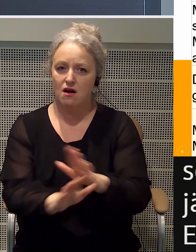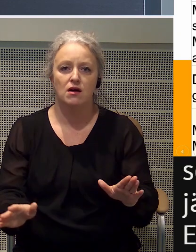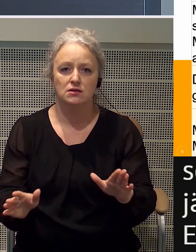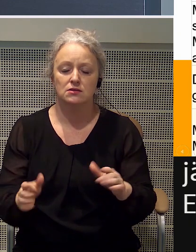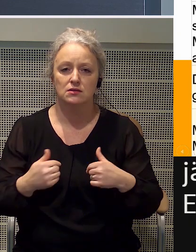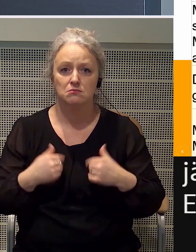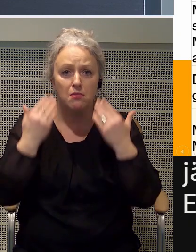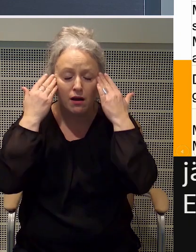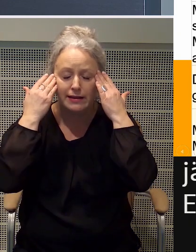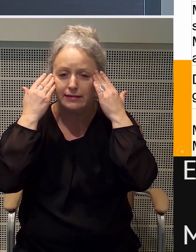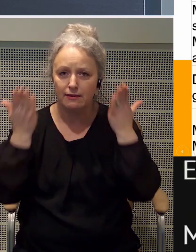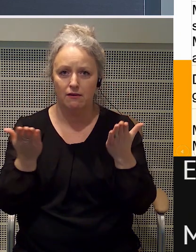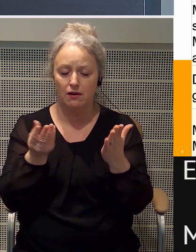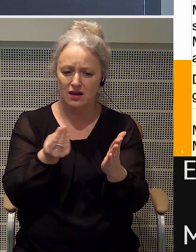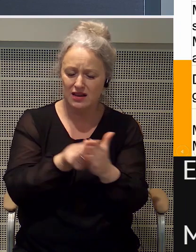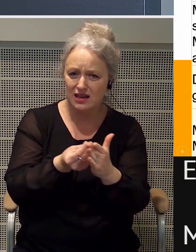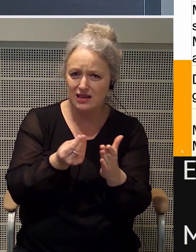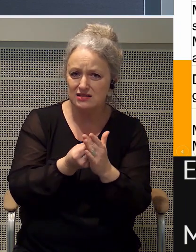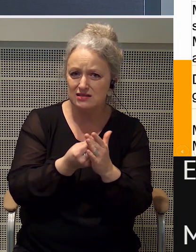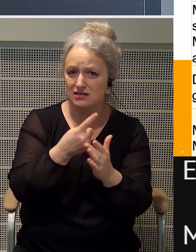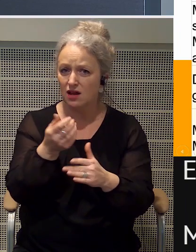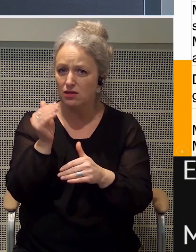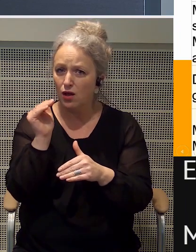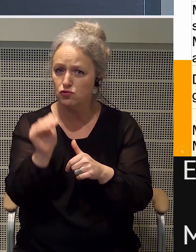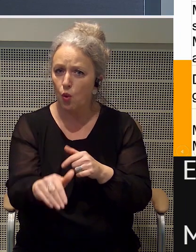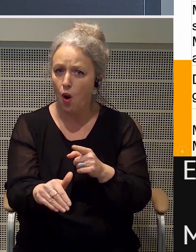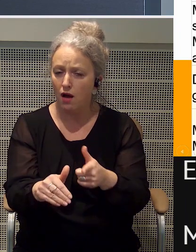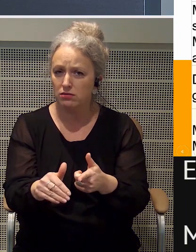this medicine is not reimbursed in Estonia.